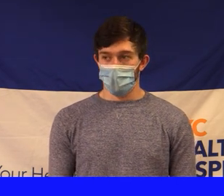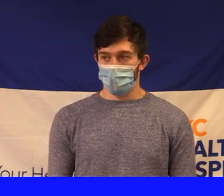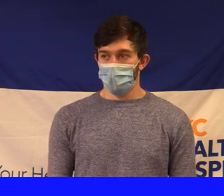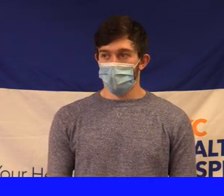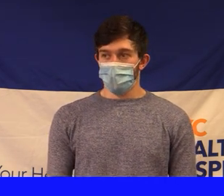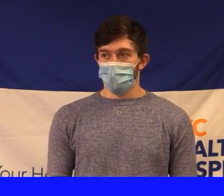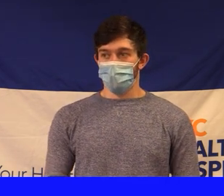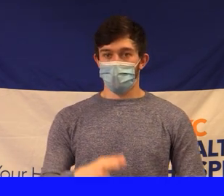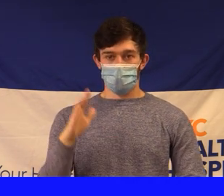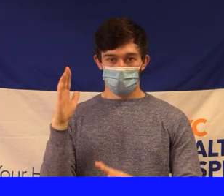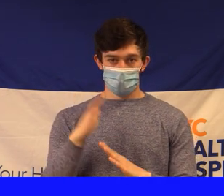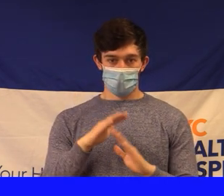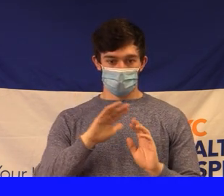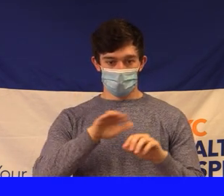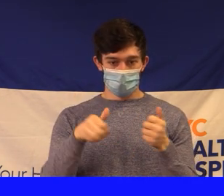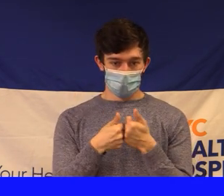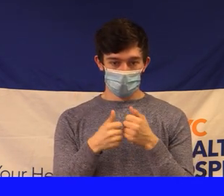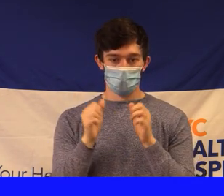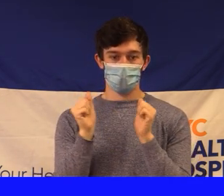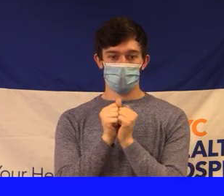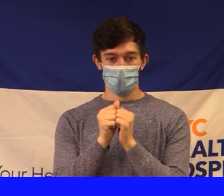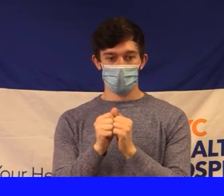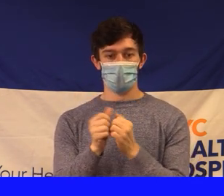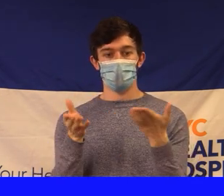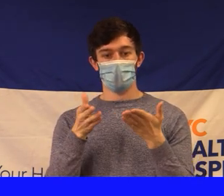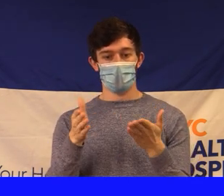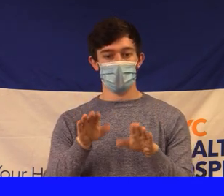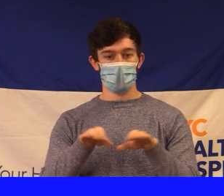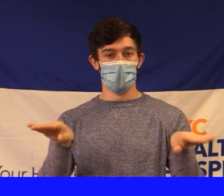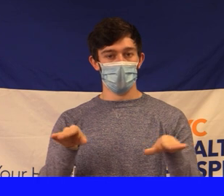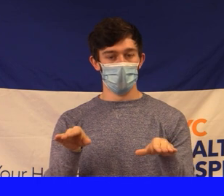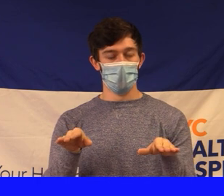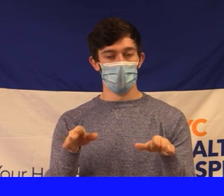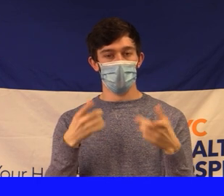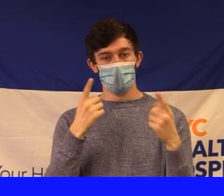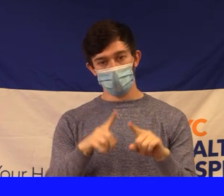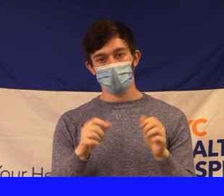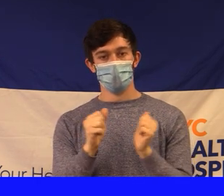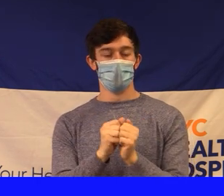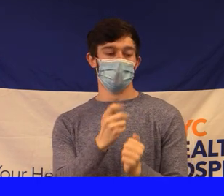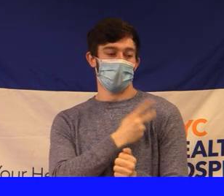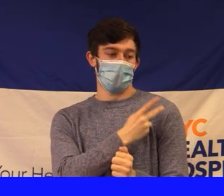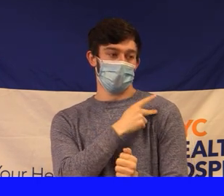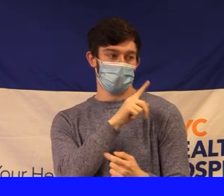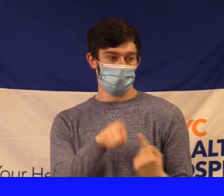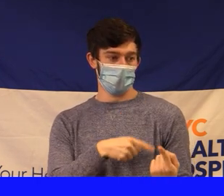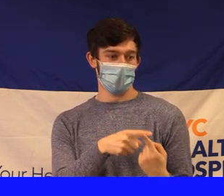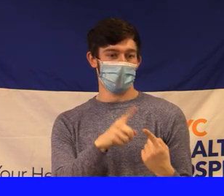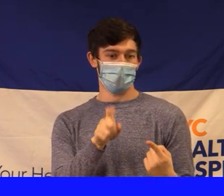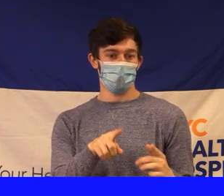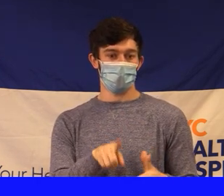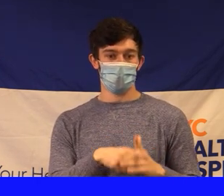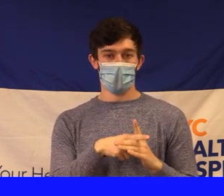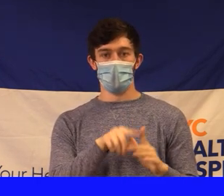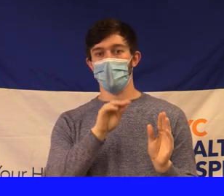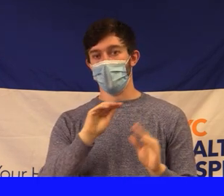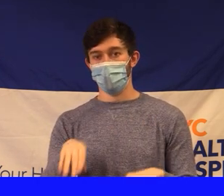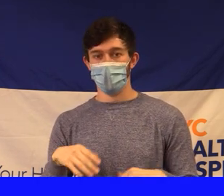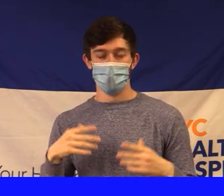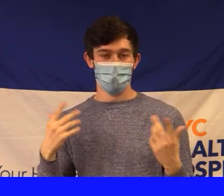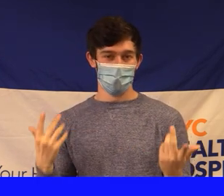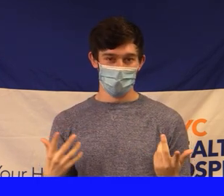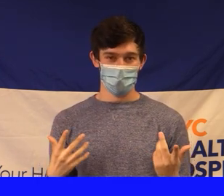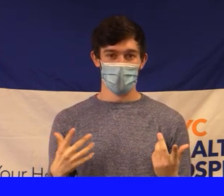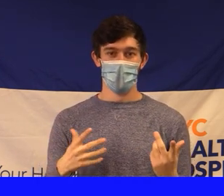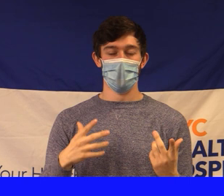The biggest challenge we've had with meeting the service level agreements of how quickly patients need to start moving from the moment they're called is that